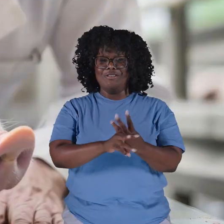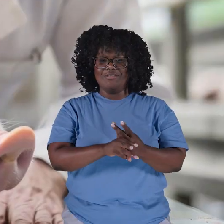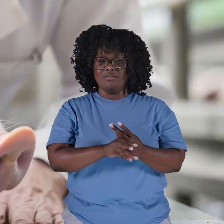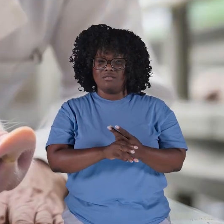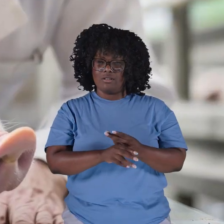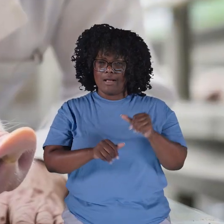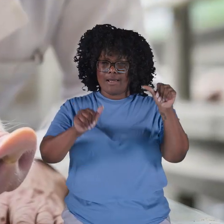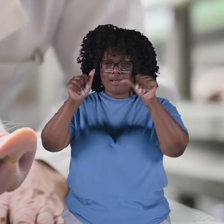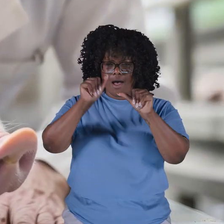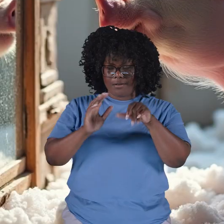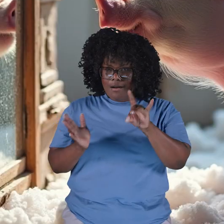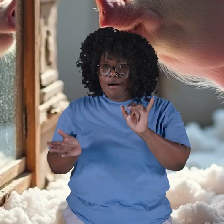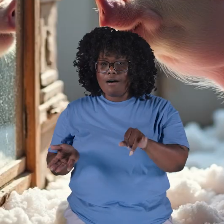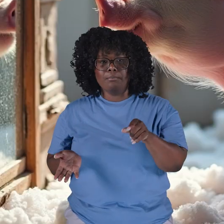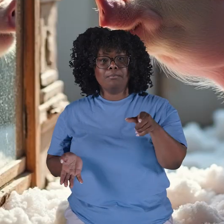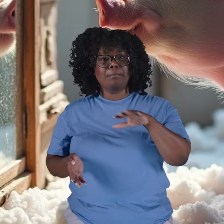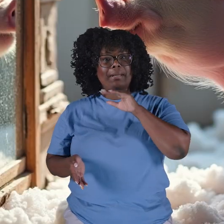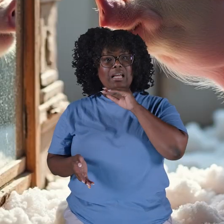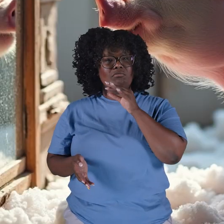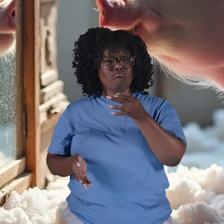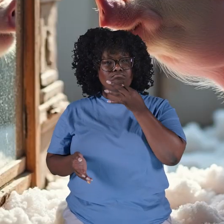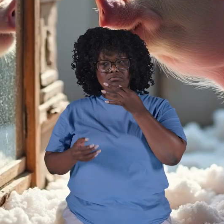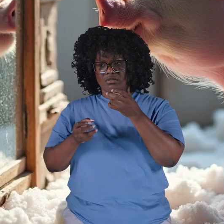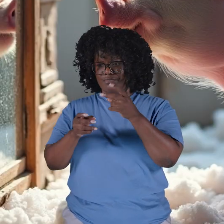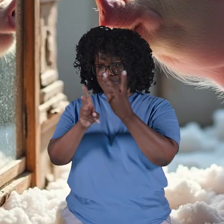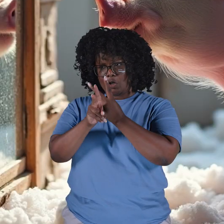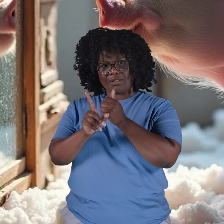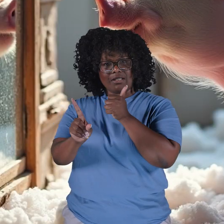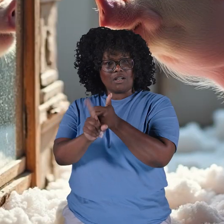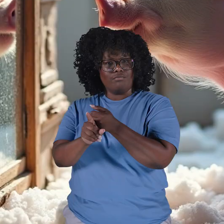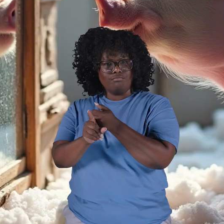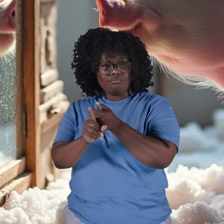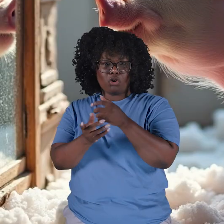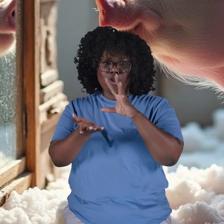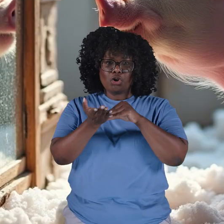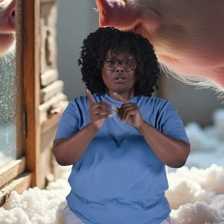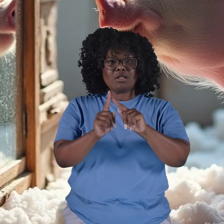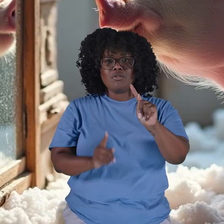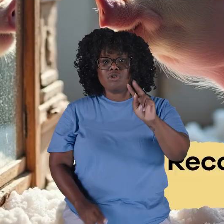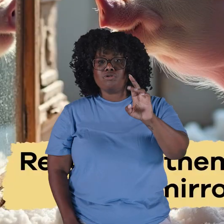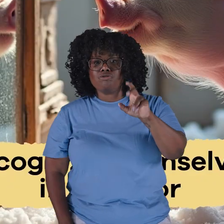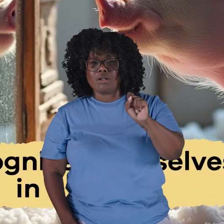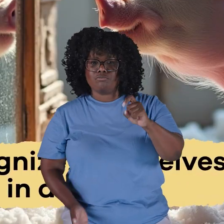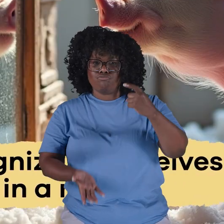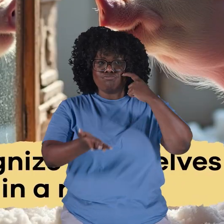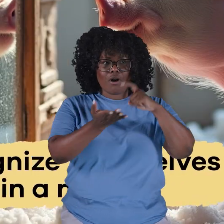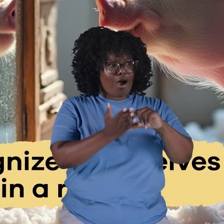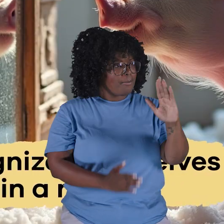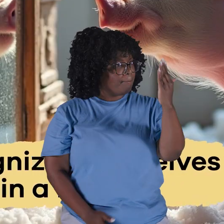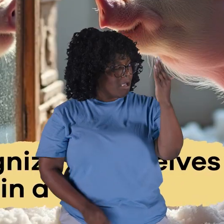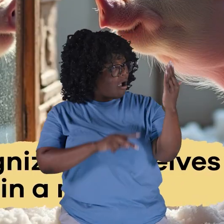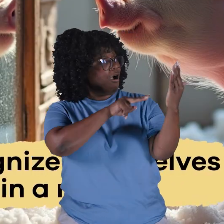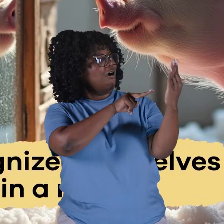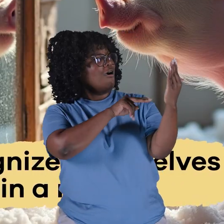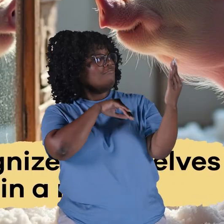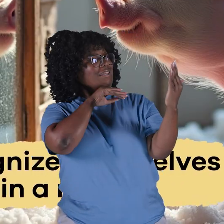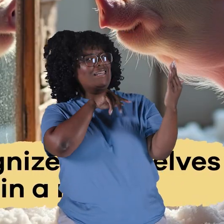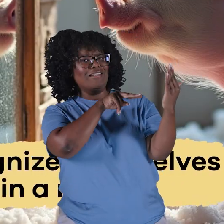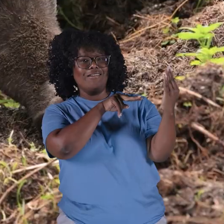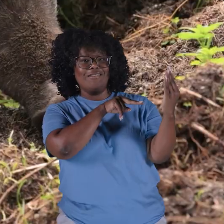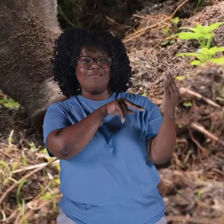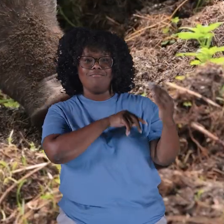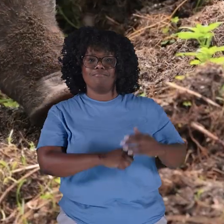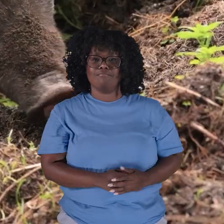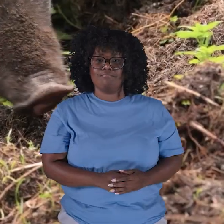Scientists have found that pigs can solve puzzles, learn tricks, and even recognize themselves in a mirror.